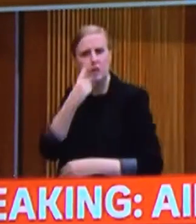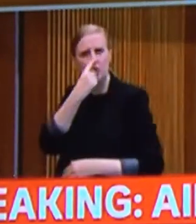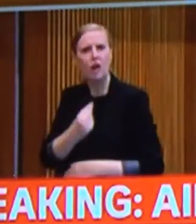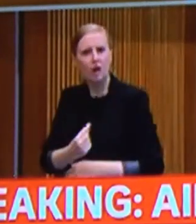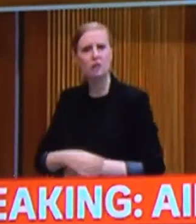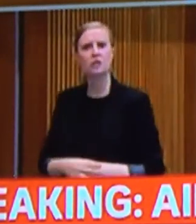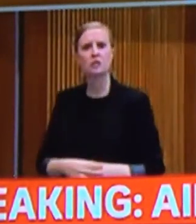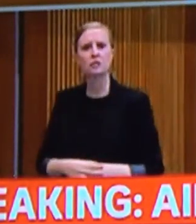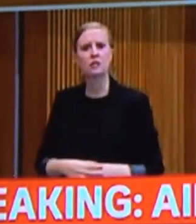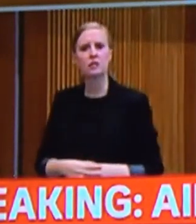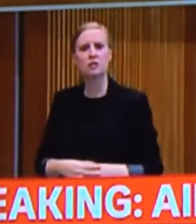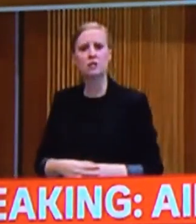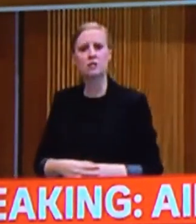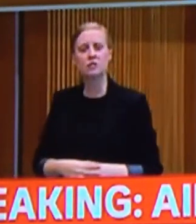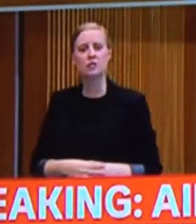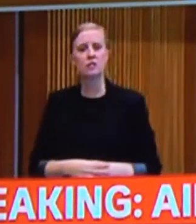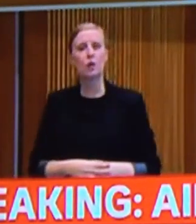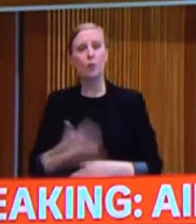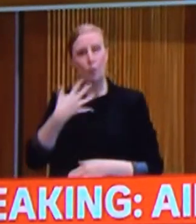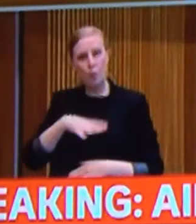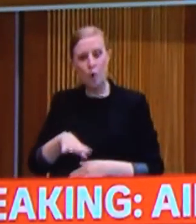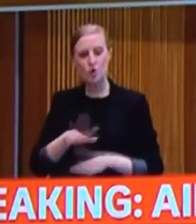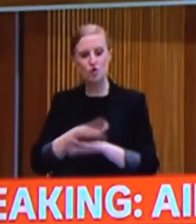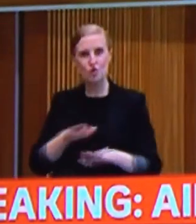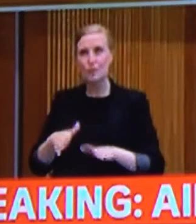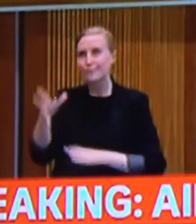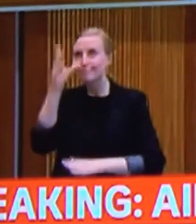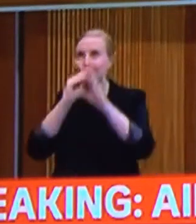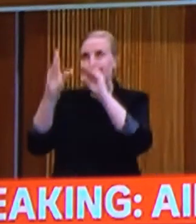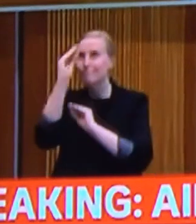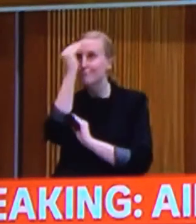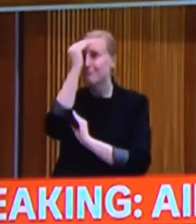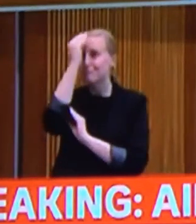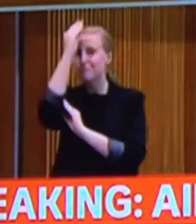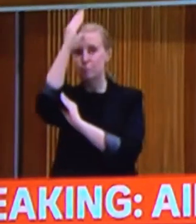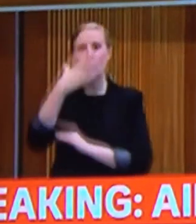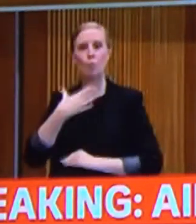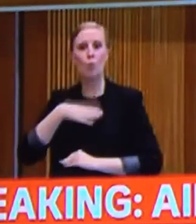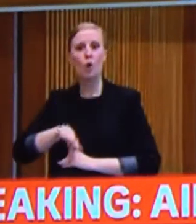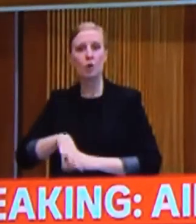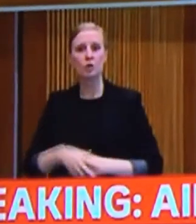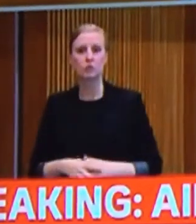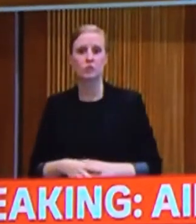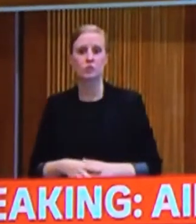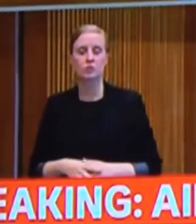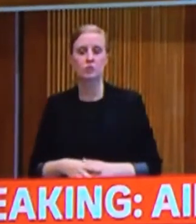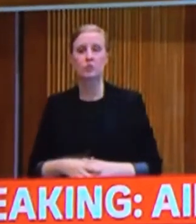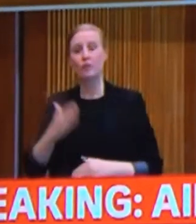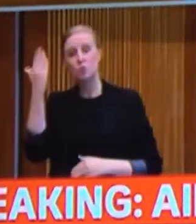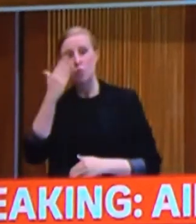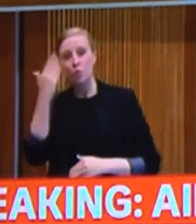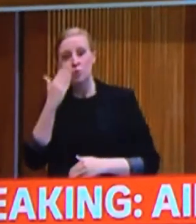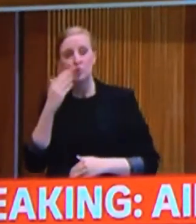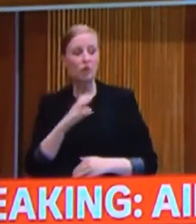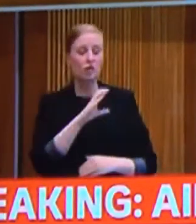children to be in a position for learning, and of course, in relation to both schools or childcare centres,